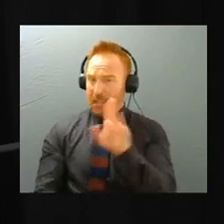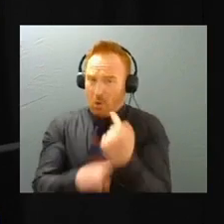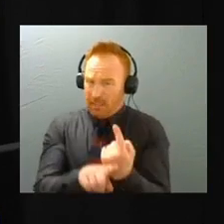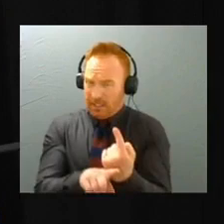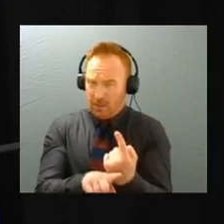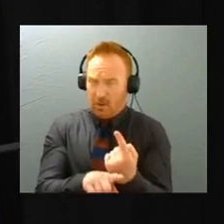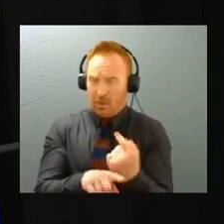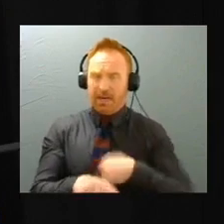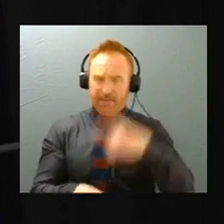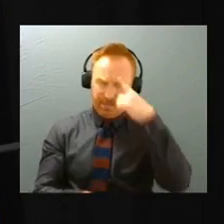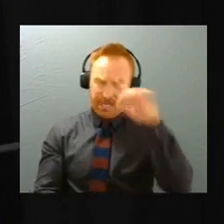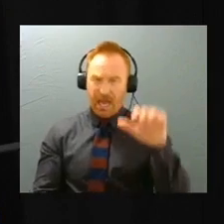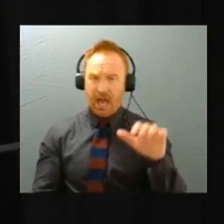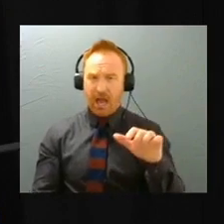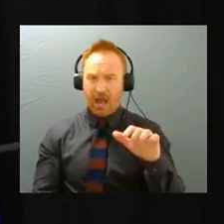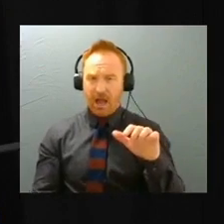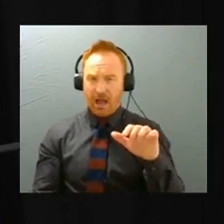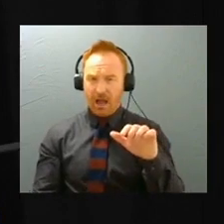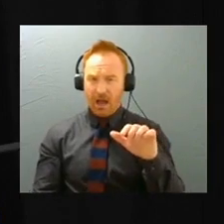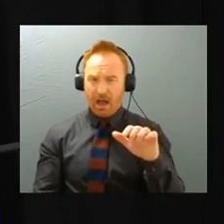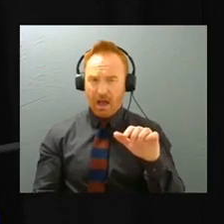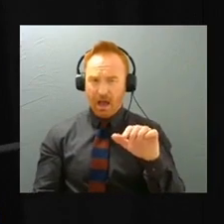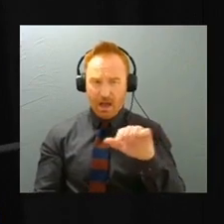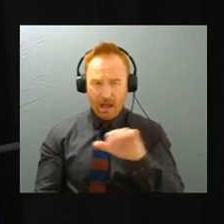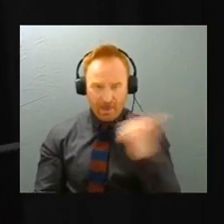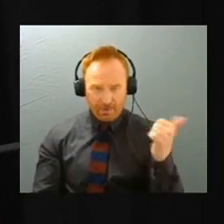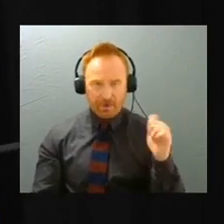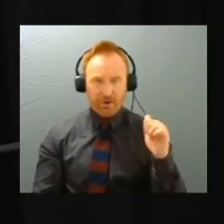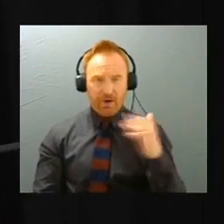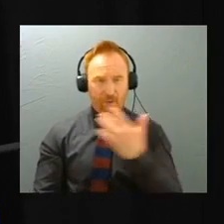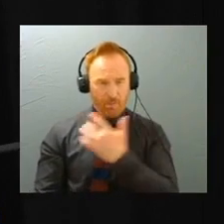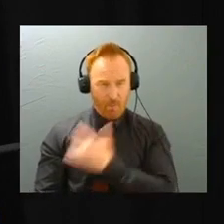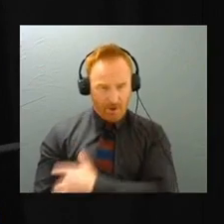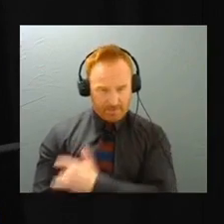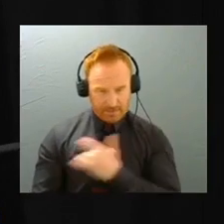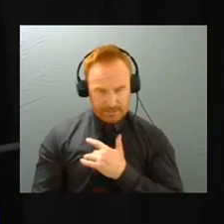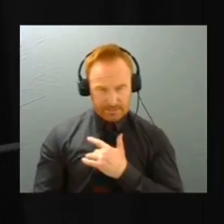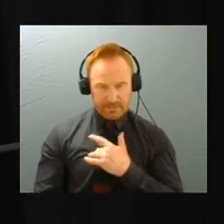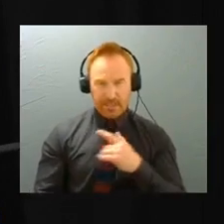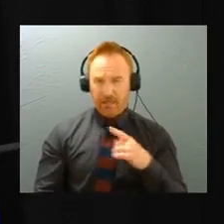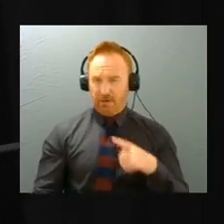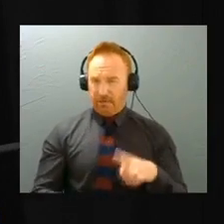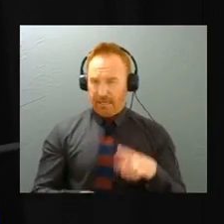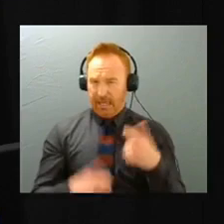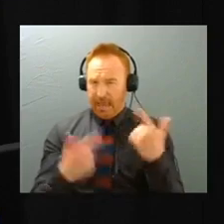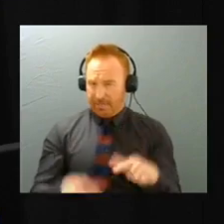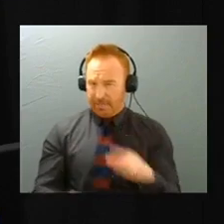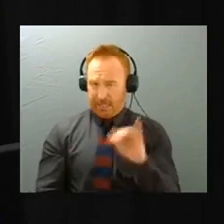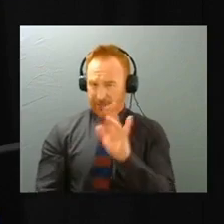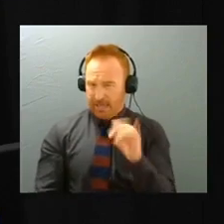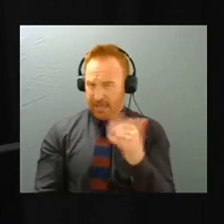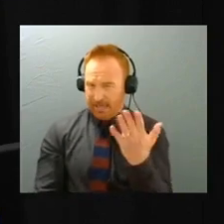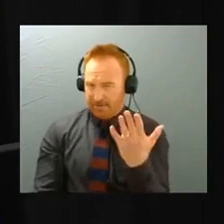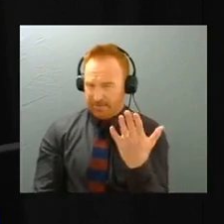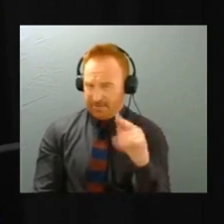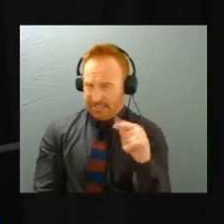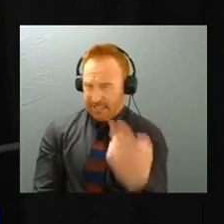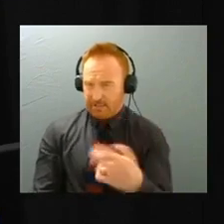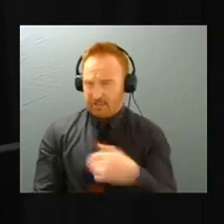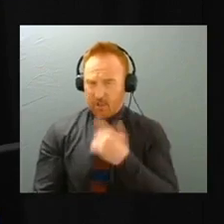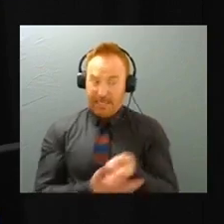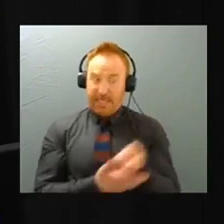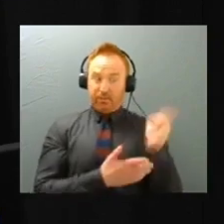15th. Now we're hearing that those changes are effective as of tomorrow. What changed between last week and this week? So